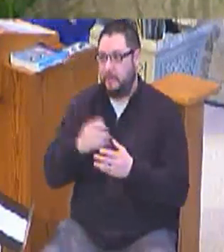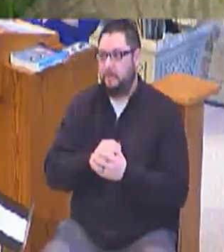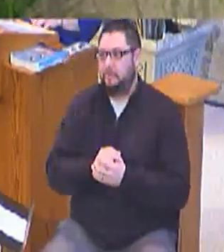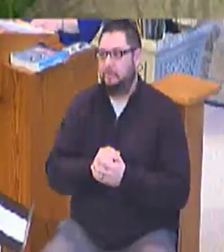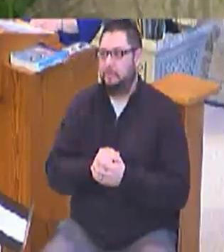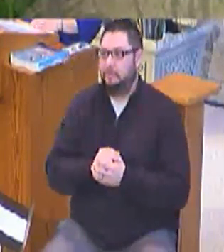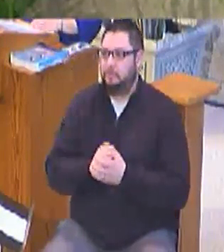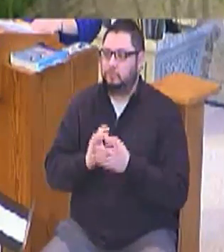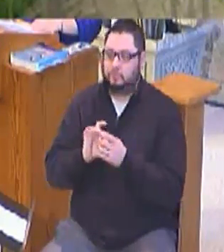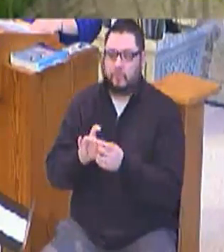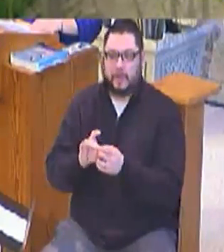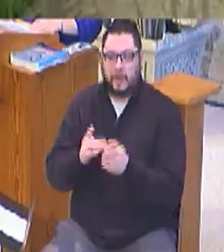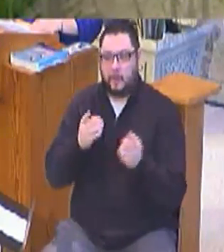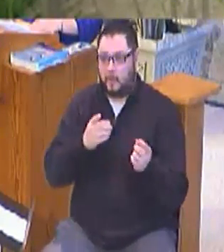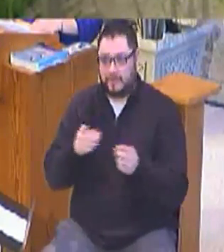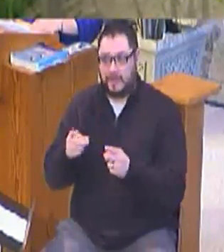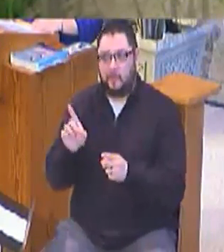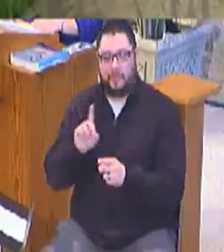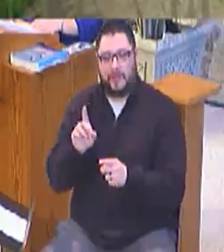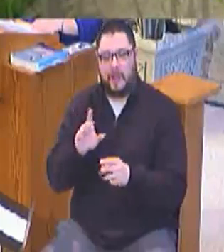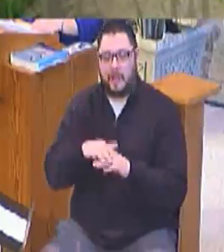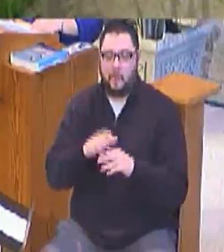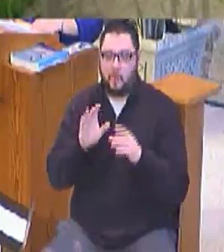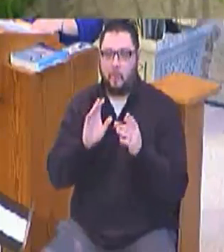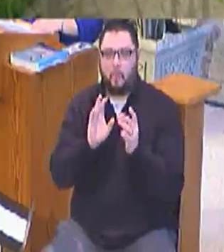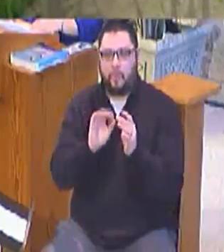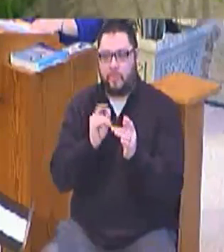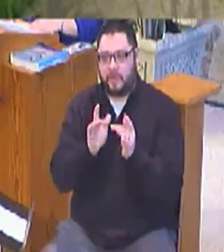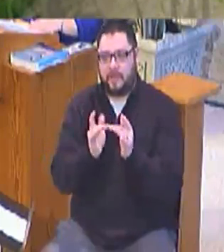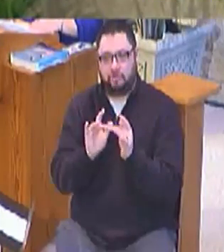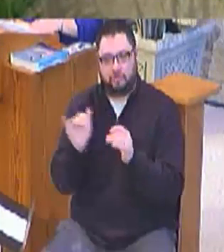what's happening on our website. Be sure to sign up to